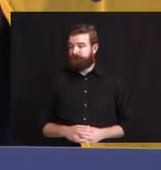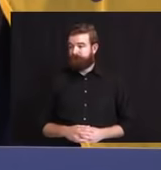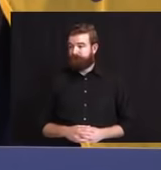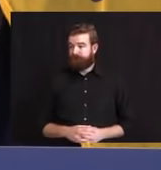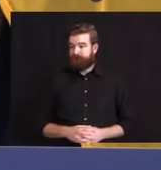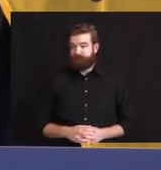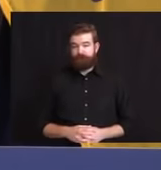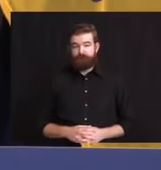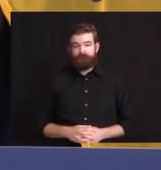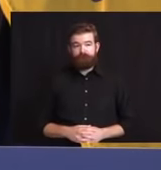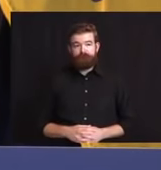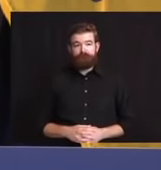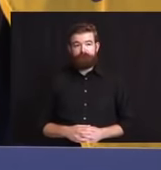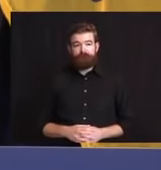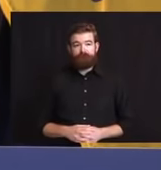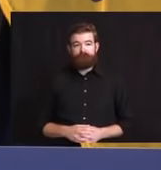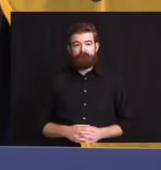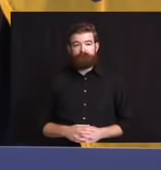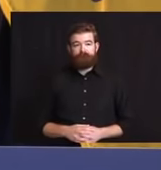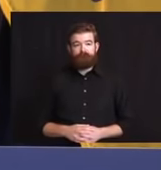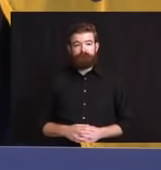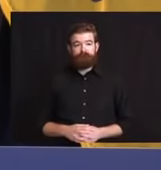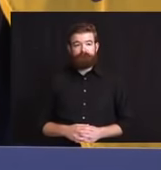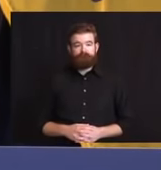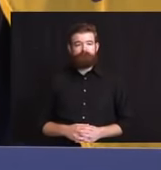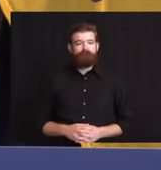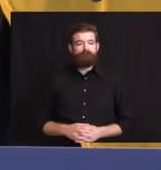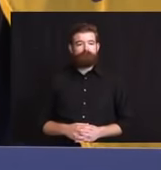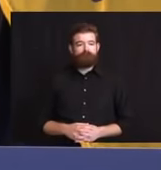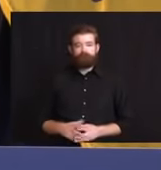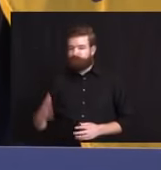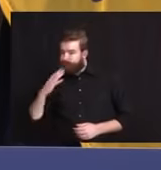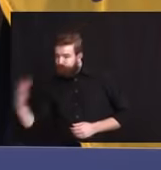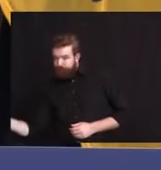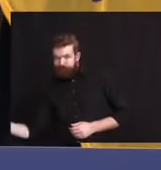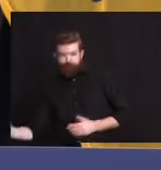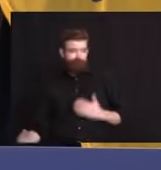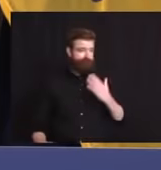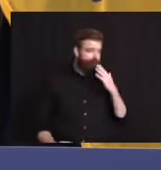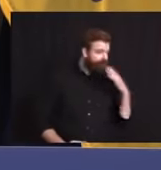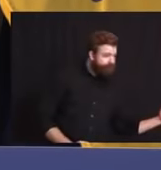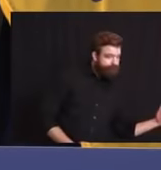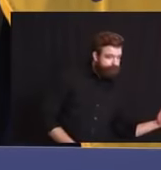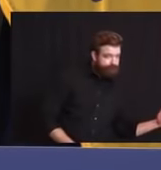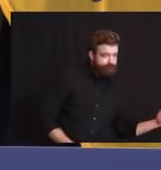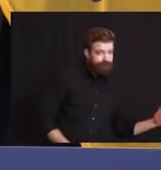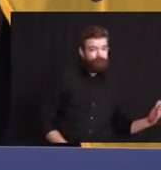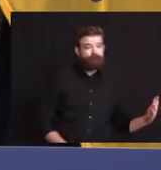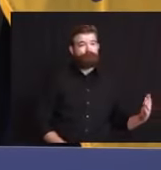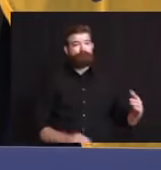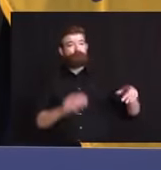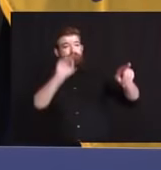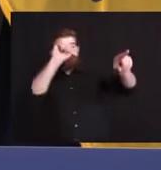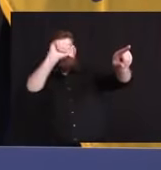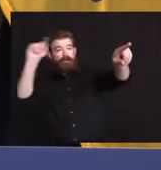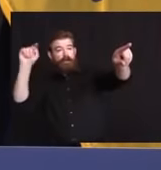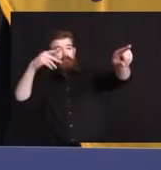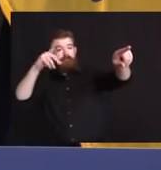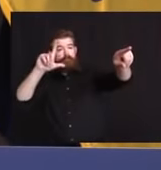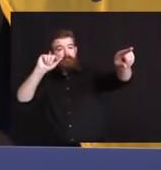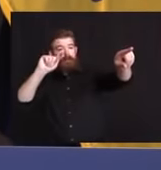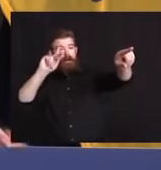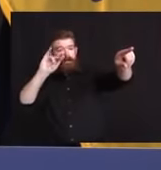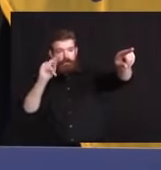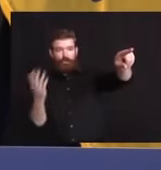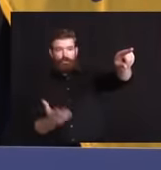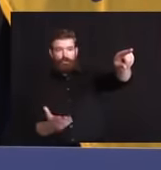Judy, thank you. Tina, thank you as always. Again, we wish Matt Plakins here. Matt, thank you. Jared, I mentioned.